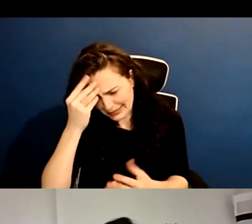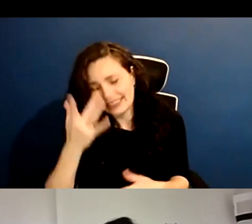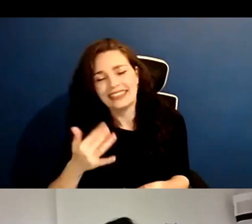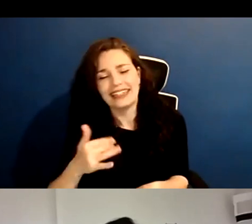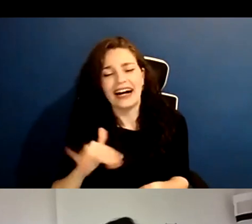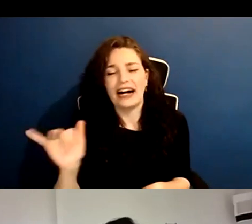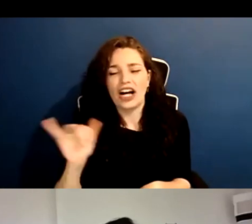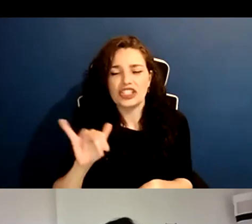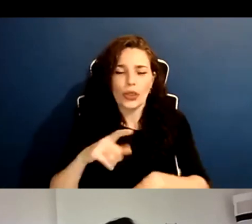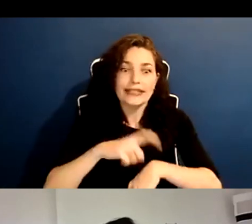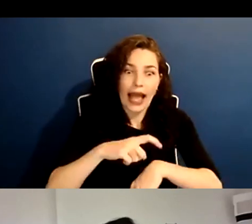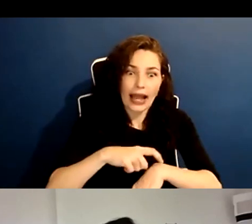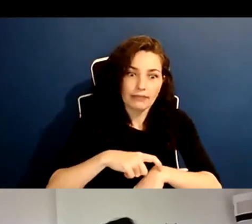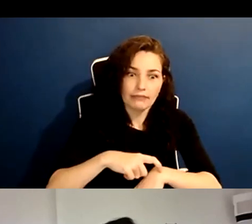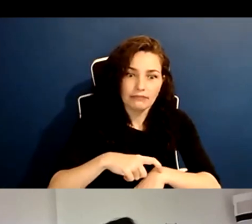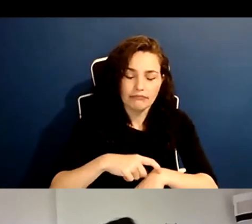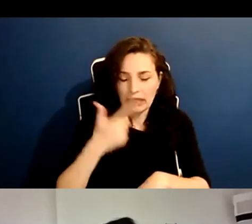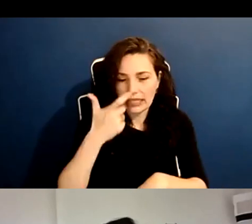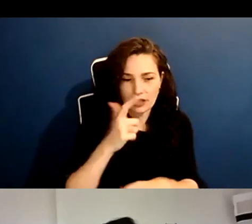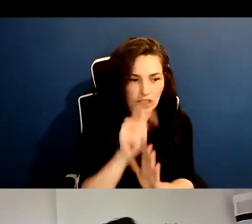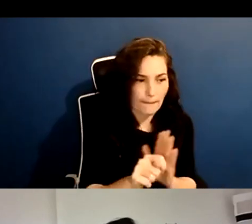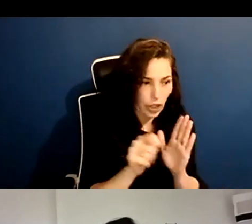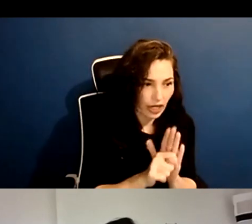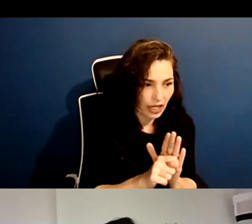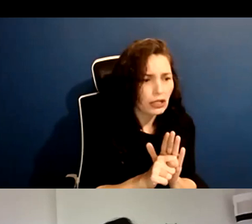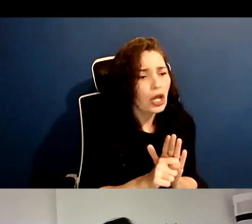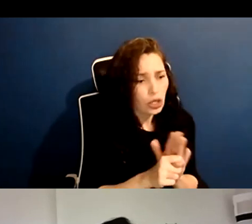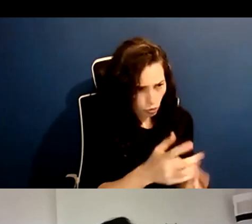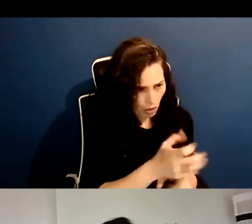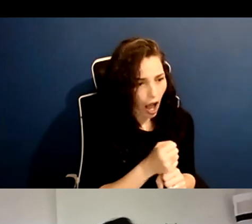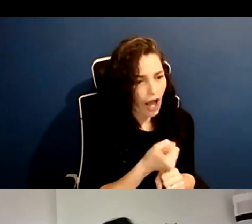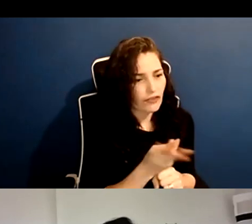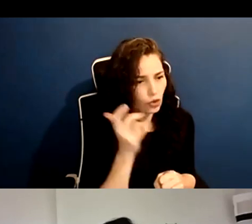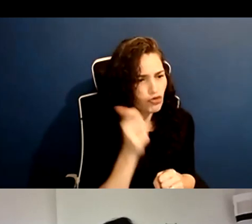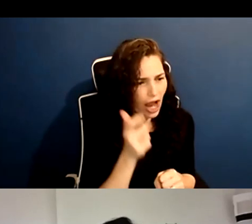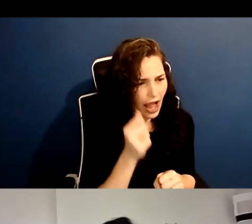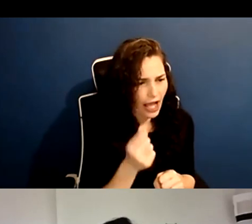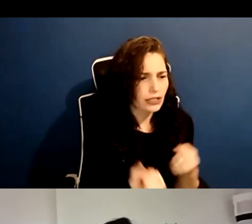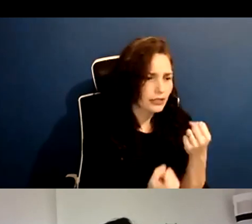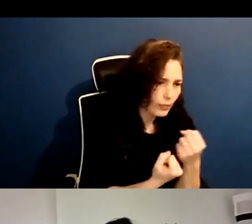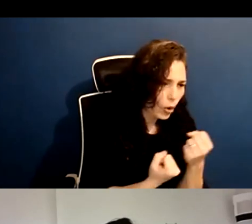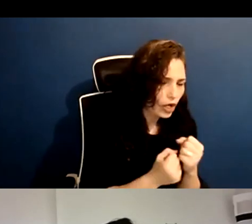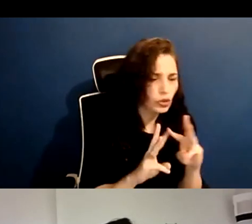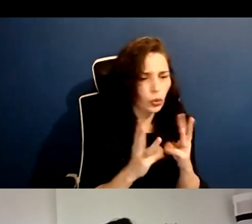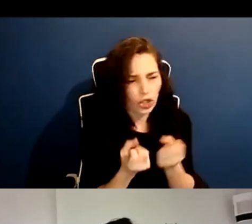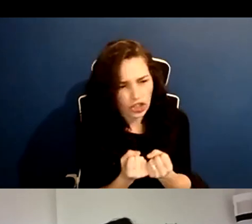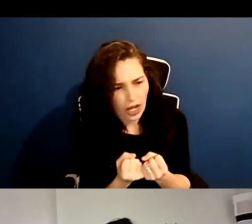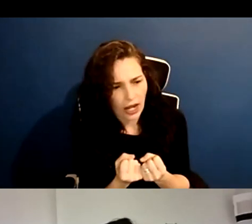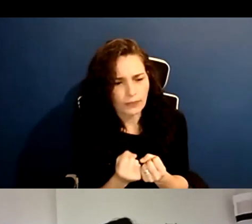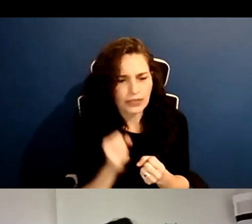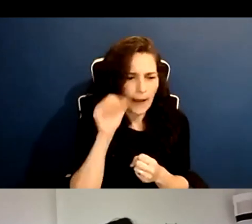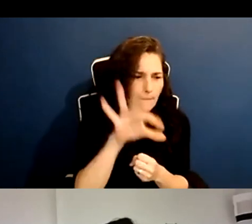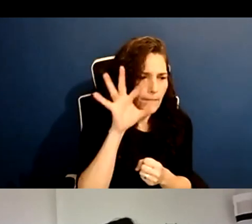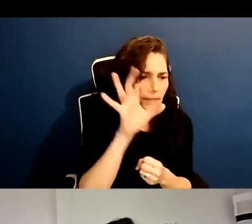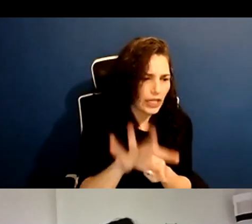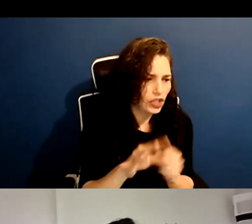when we talked about this. You have a period where you do get a few grants and a few supports and workshops and pitch forums, which are